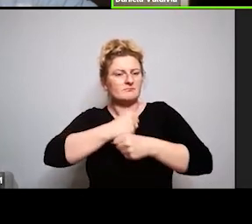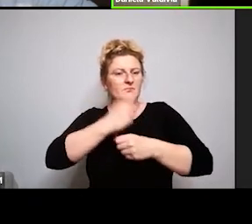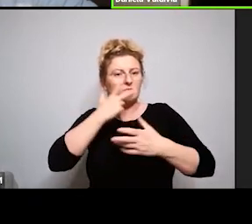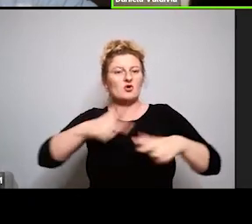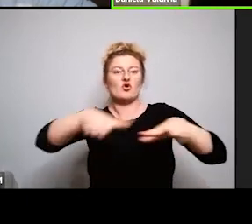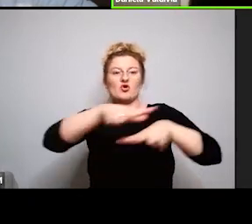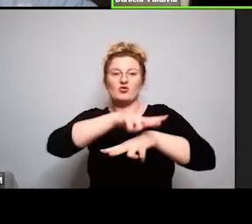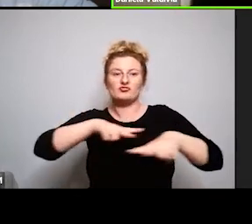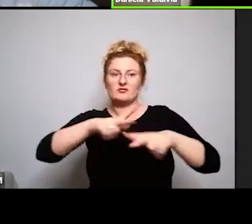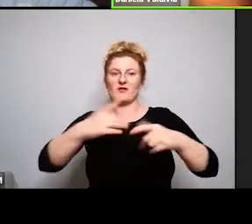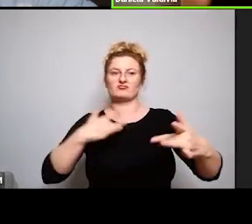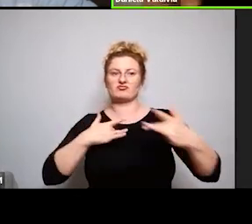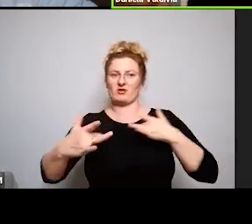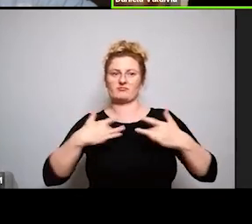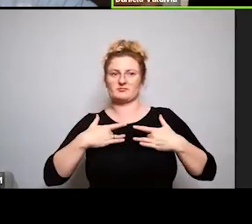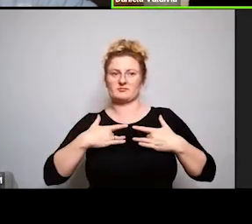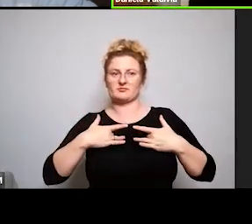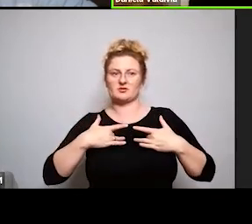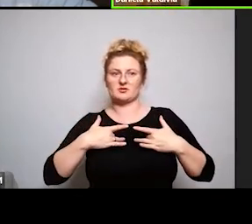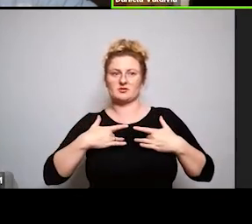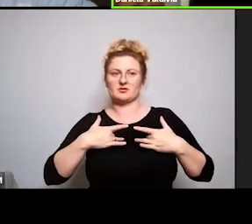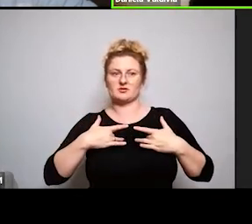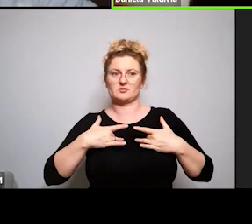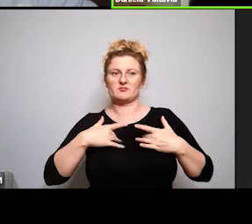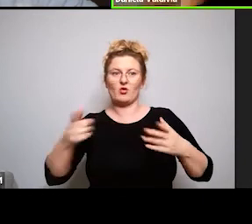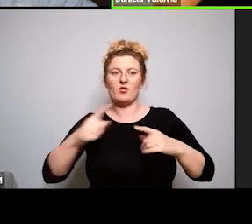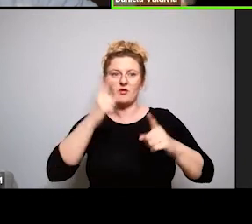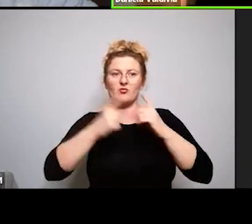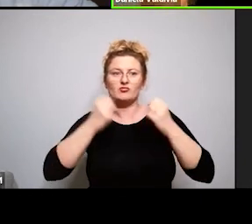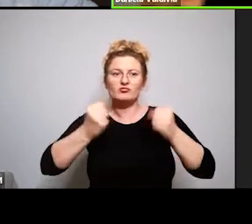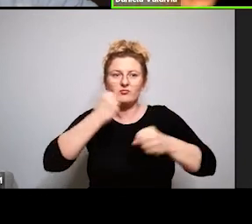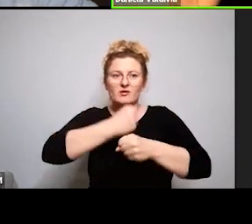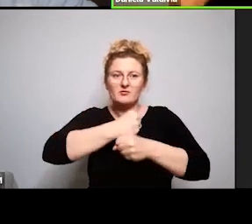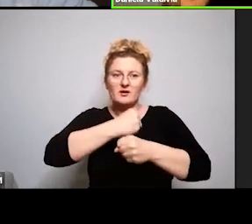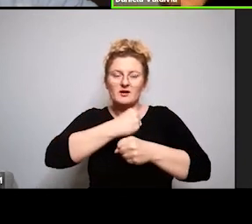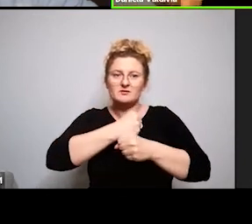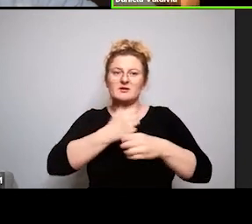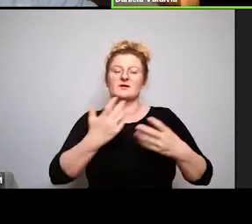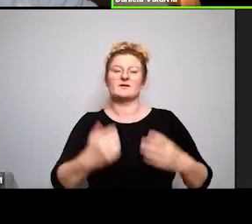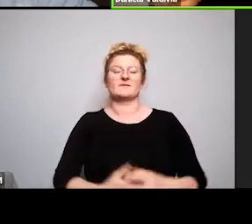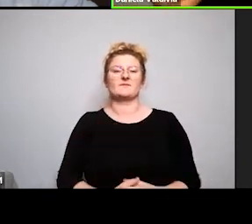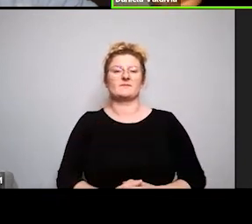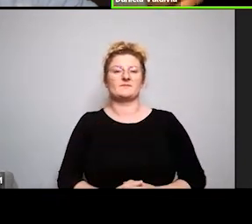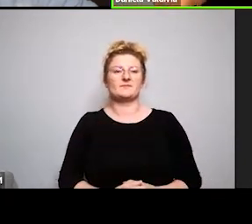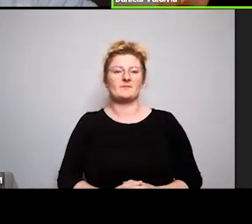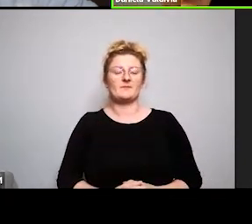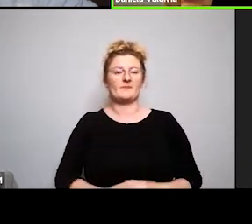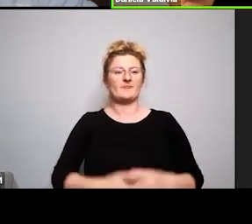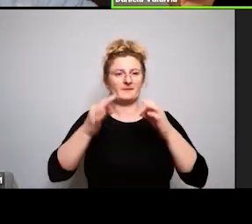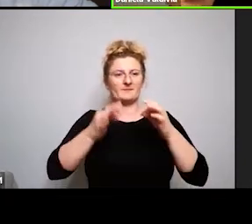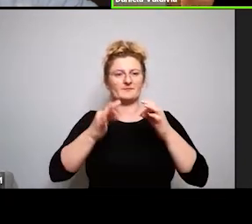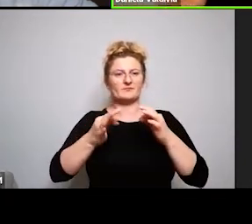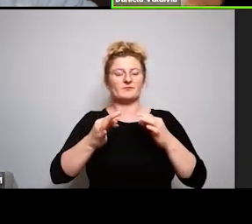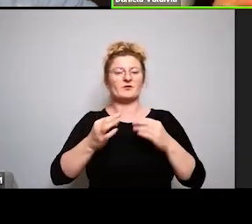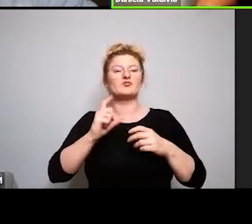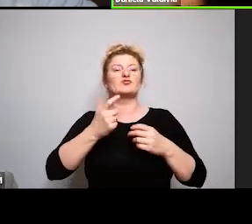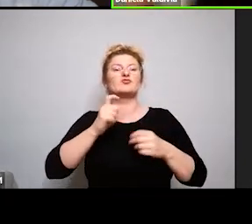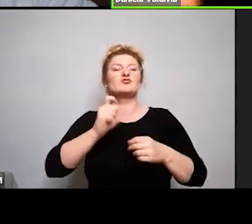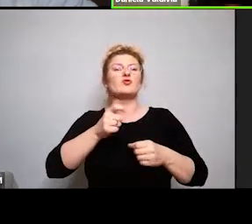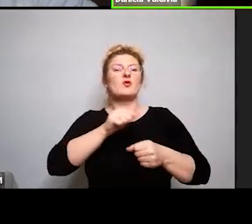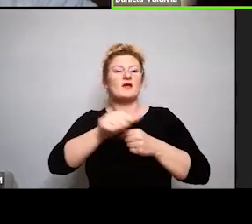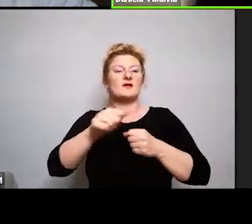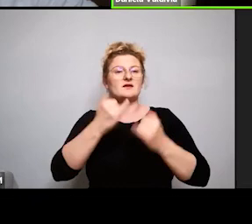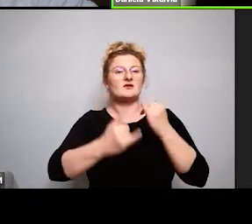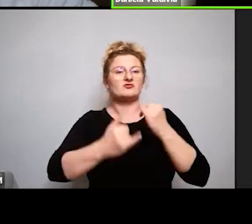to be a teacher, because they will have more time to raise their kids. But what if we switch the mentality and like men and